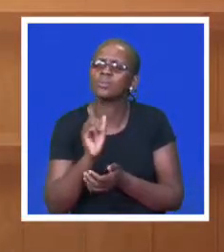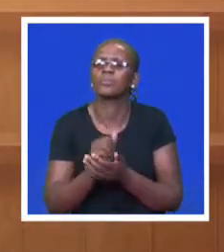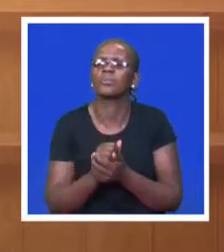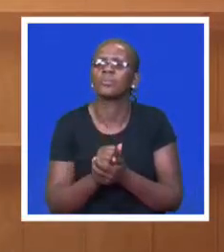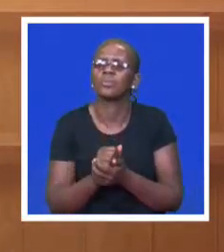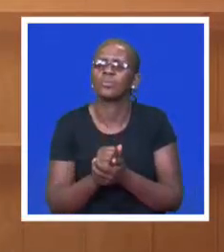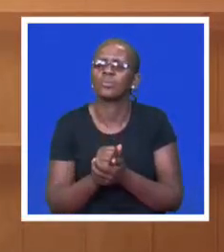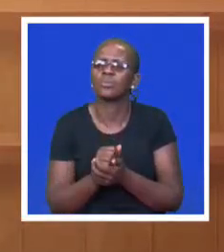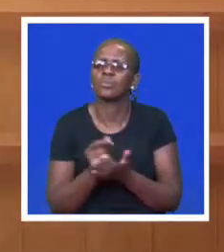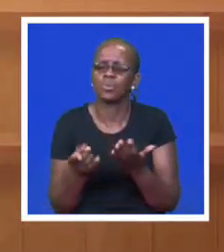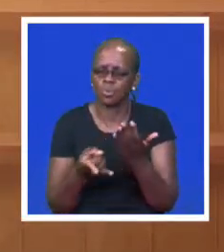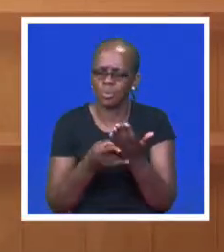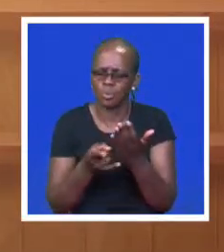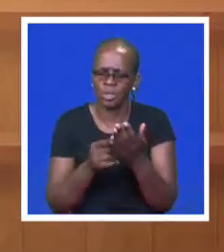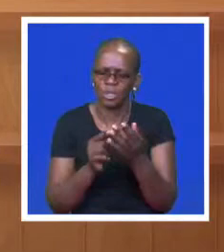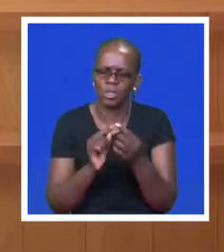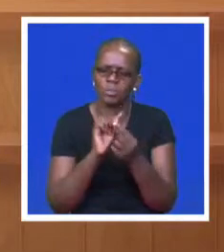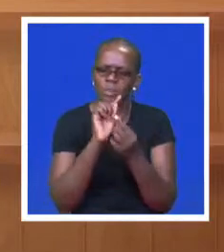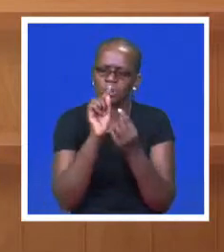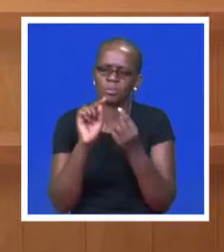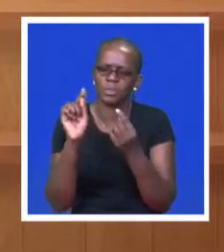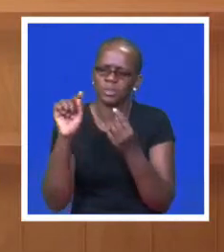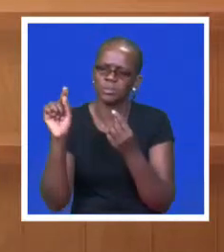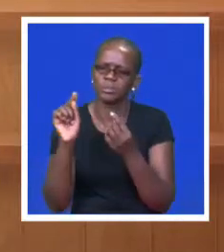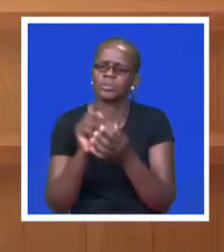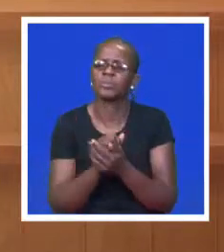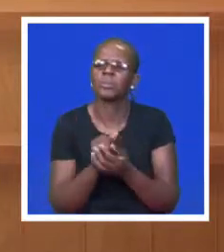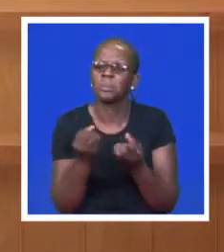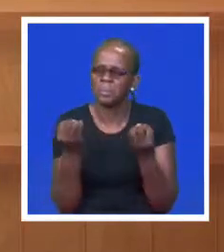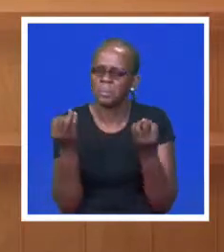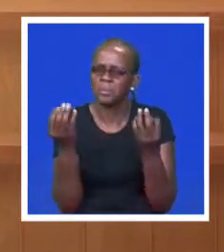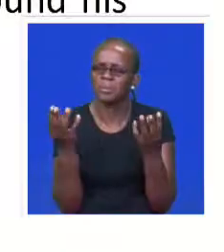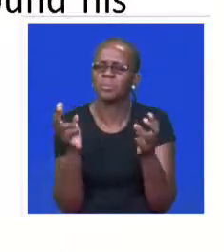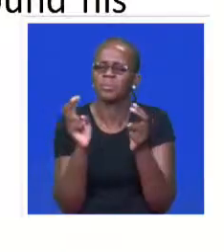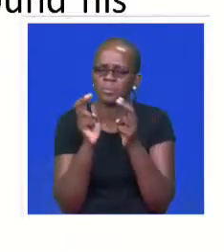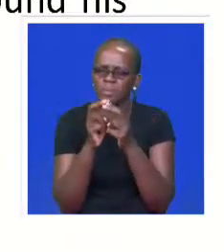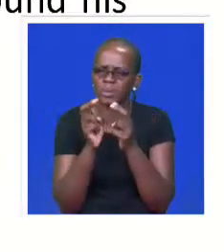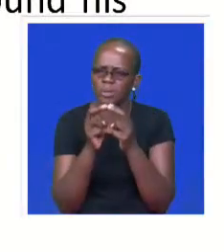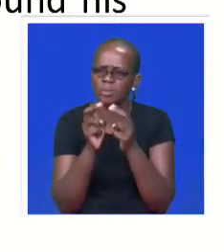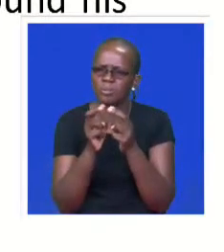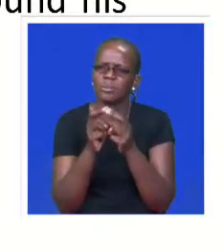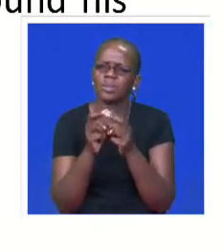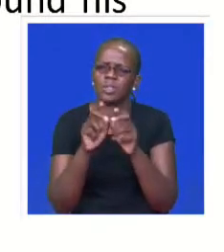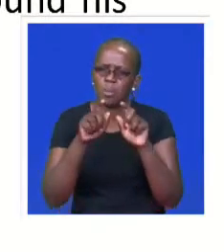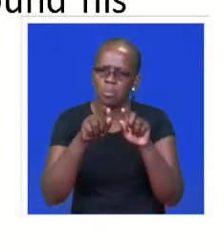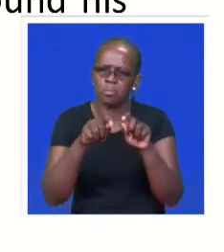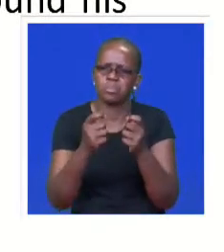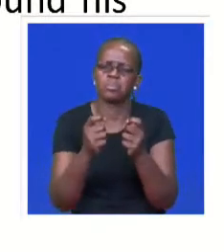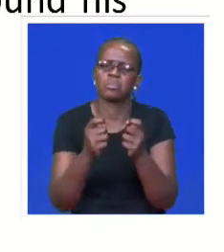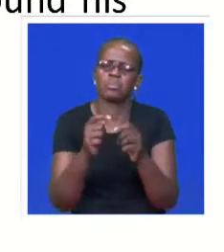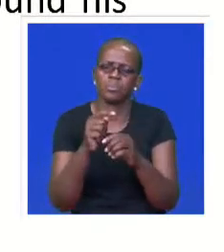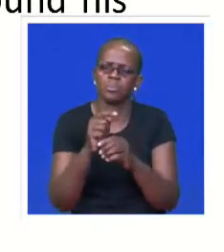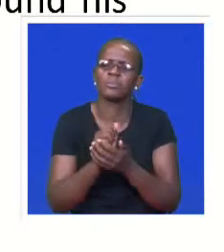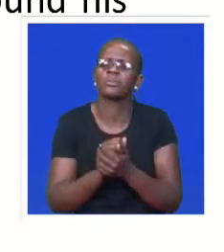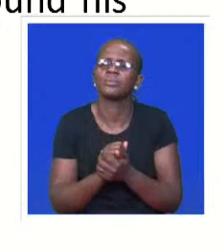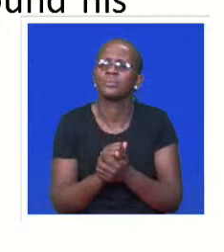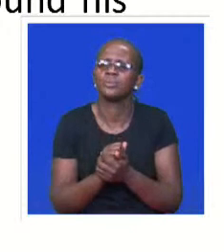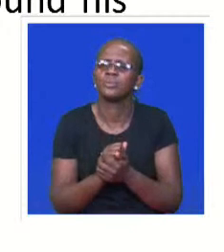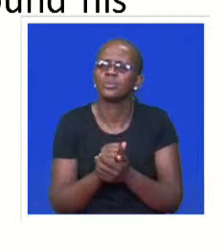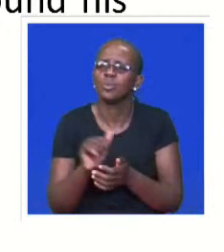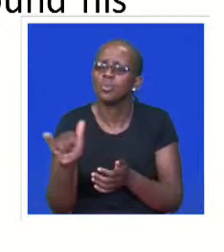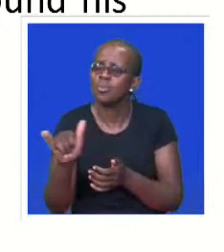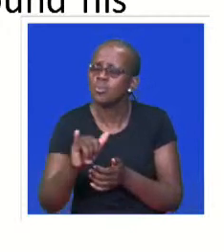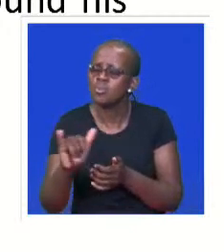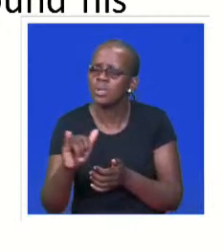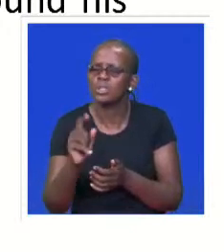Alright. A. Many mice had damaged dash. What is the correct word there? Many mice